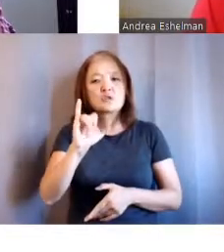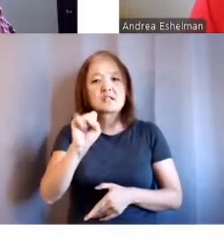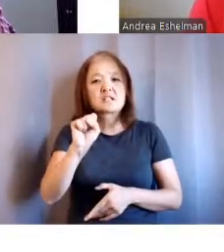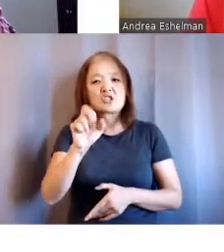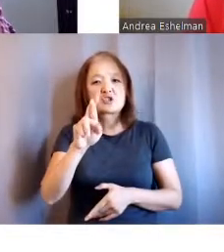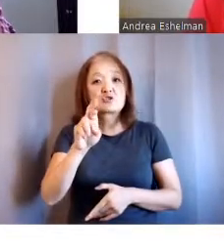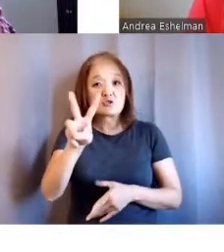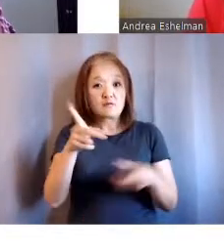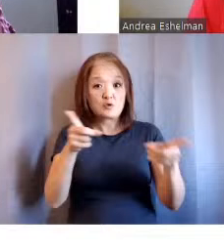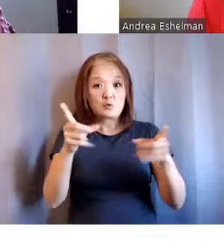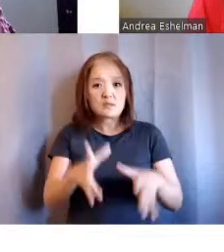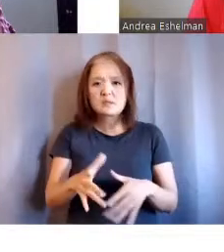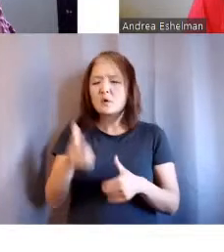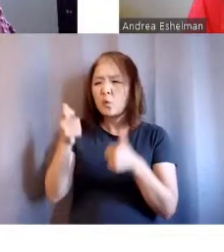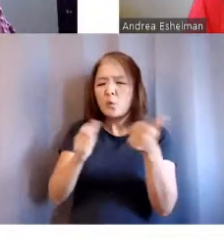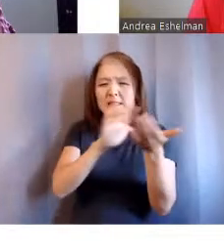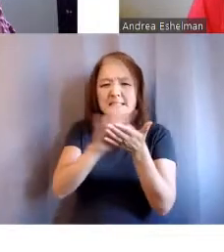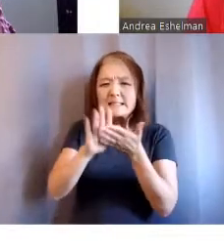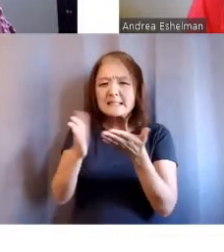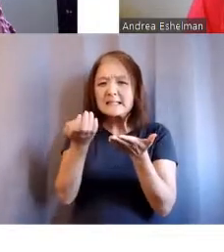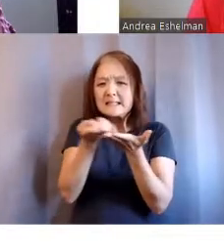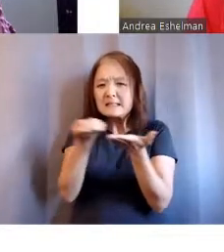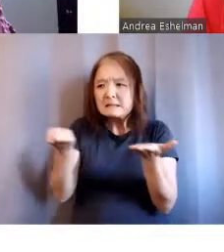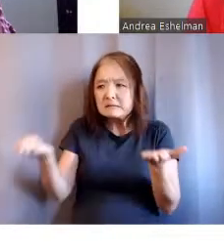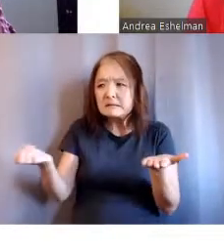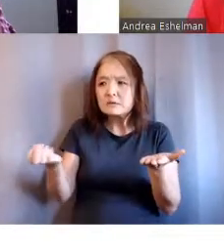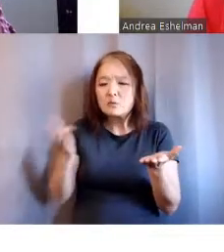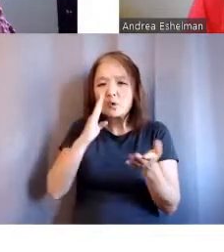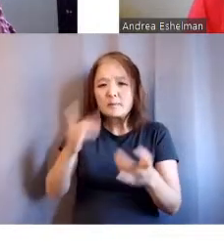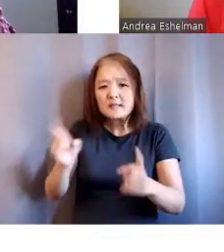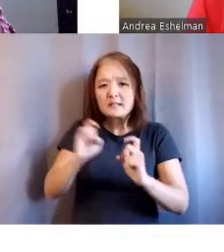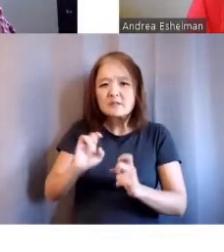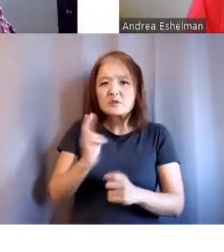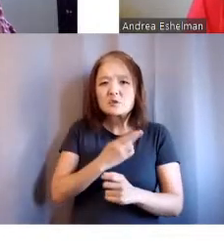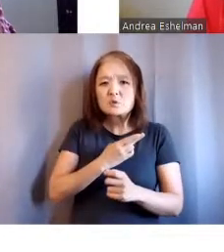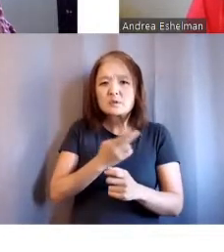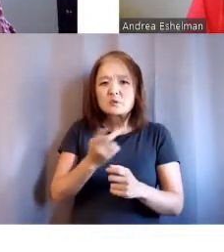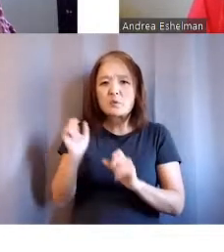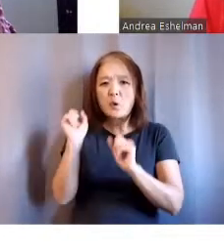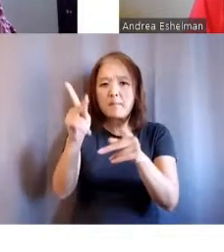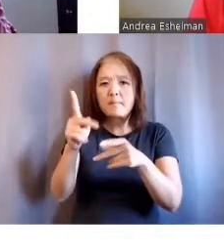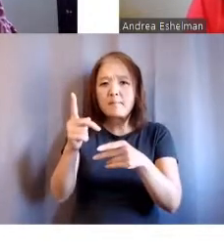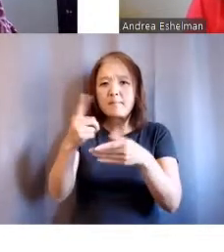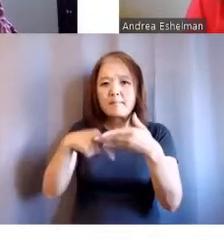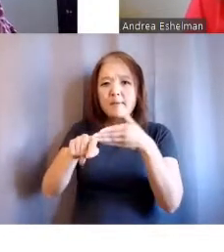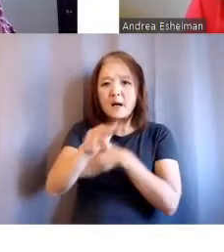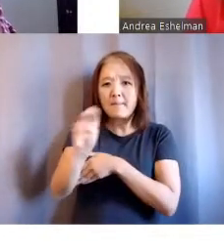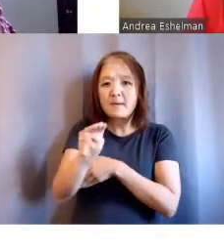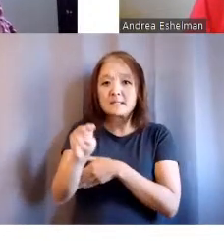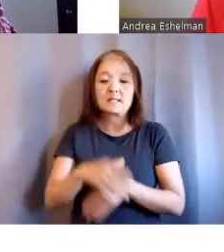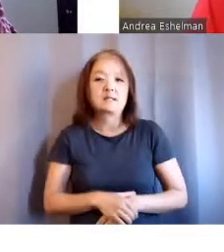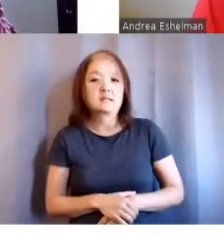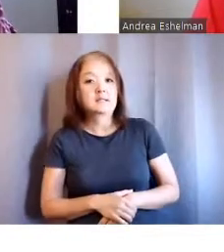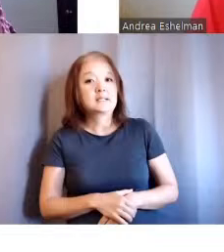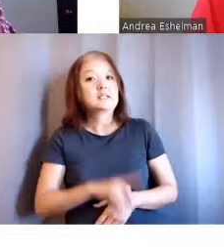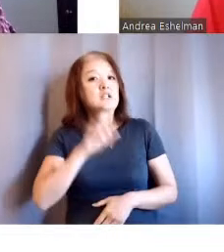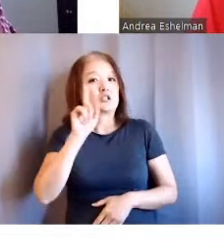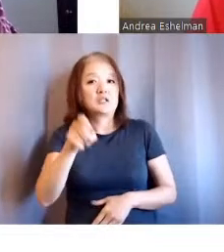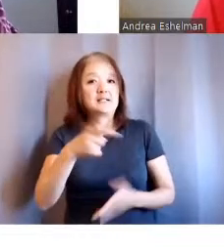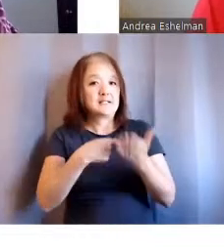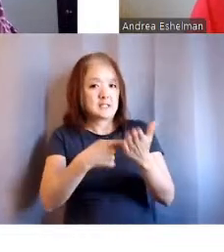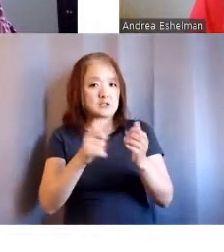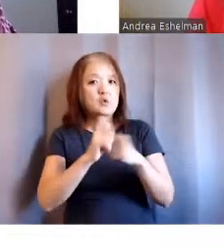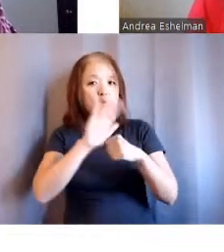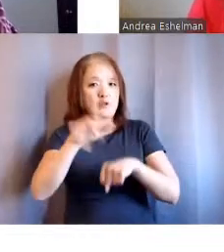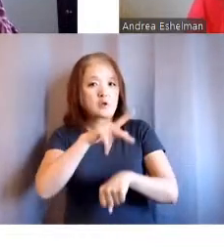What cleaning materials are offered to us as we return to work on Monday? That is the conversation you need to have with your administrator, but we have